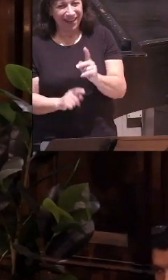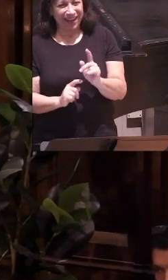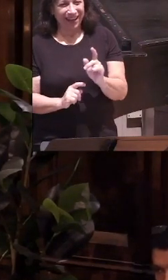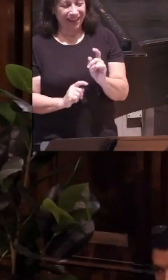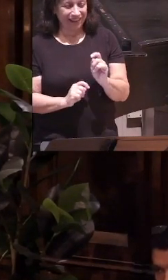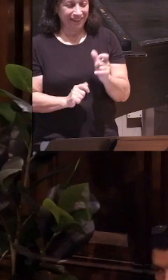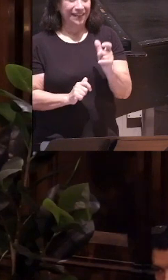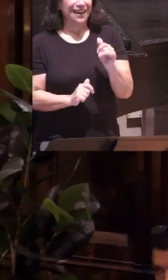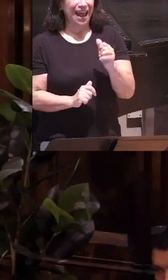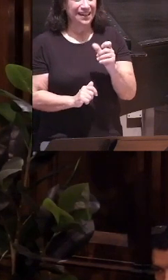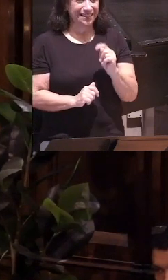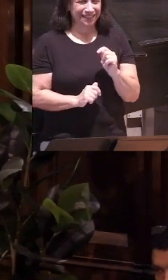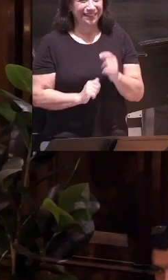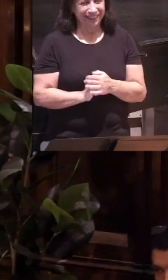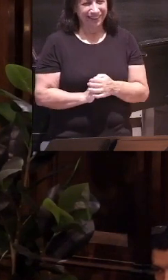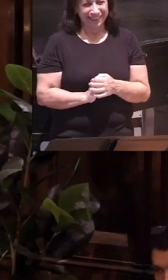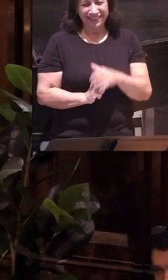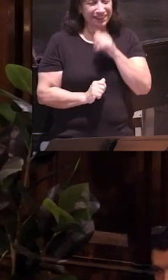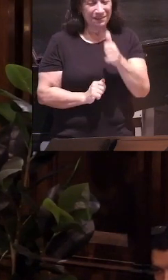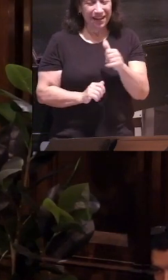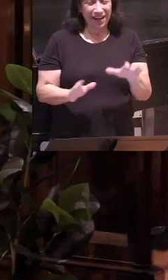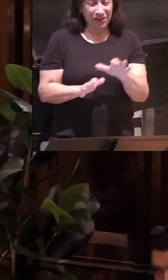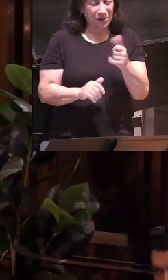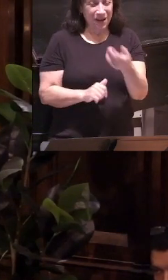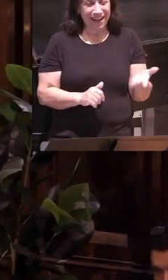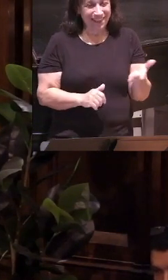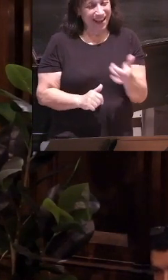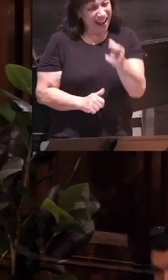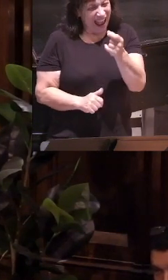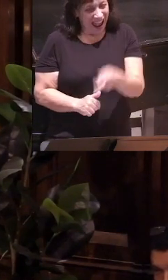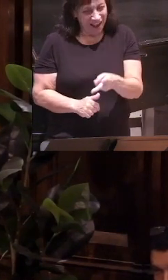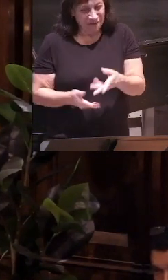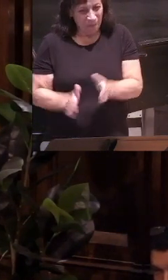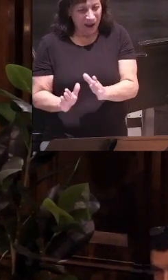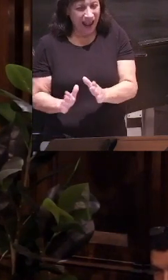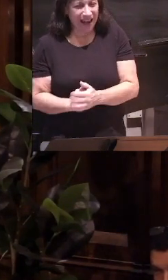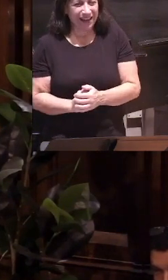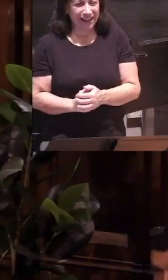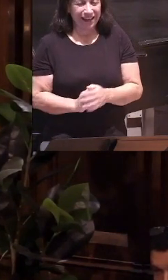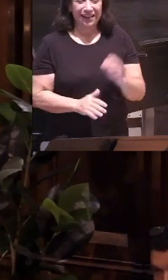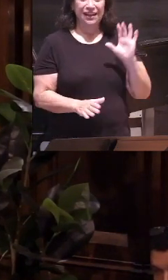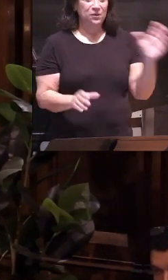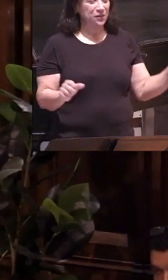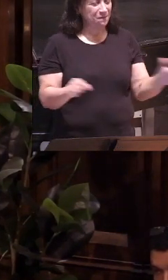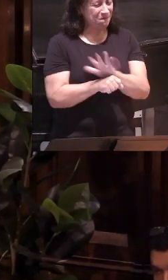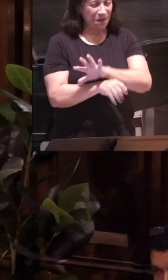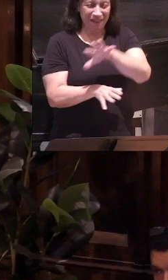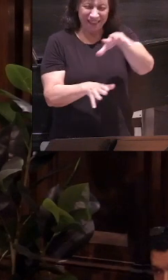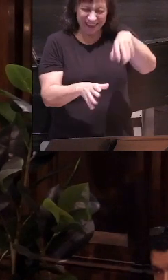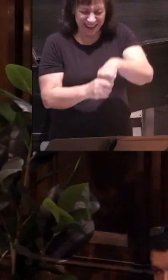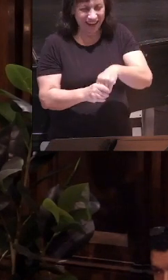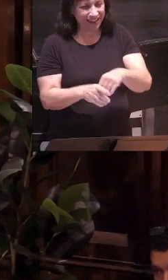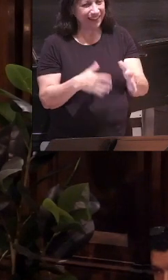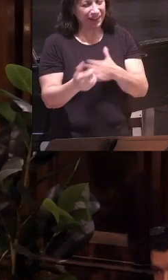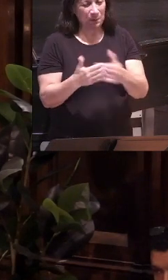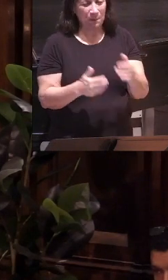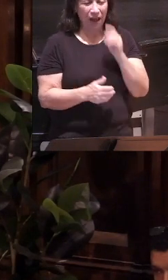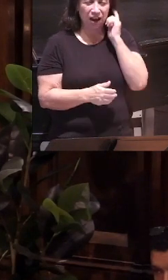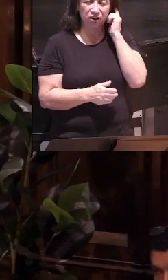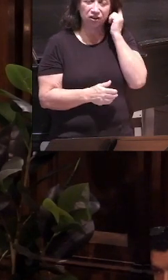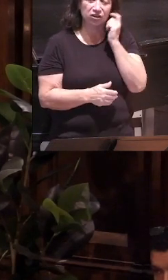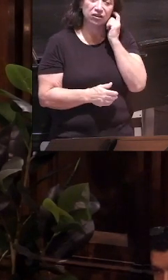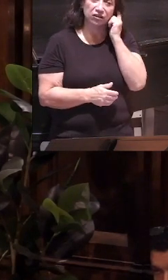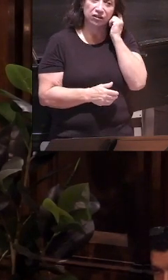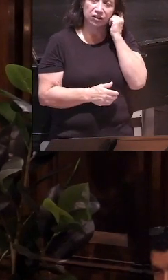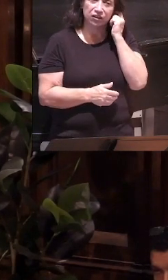He didn't do anything halfway. When Earl was in, he was all in. And it didn't matter whether it was